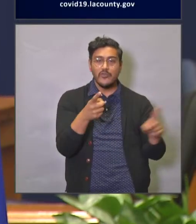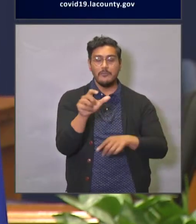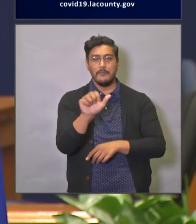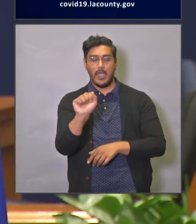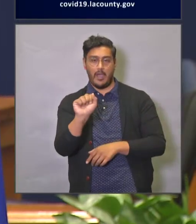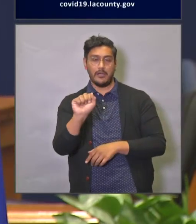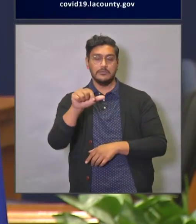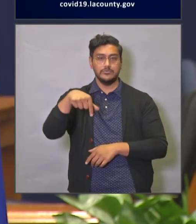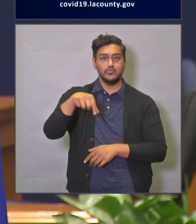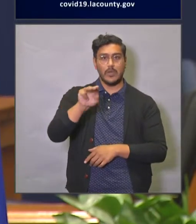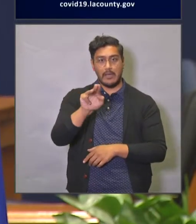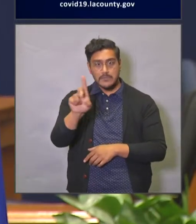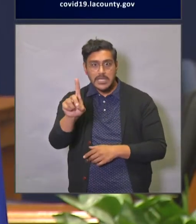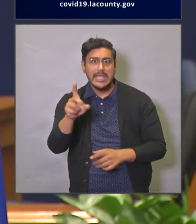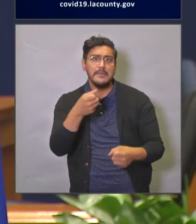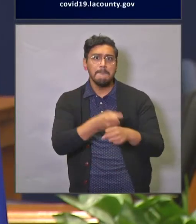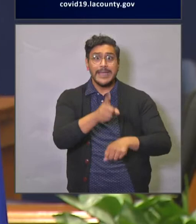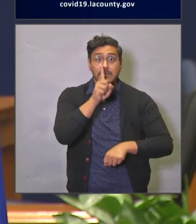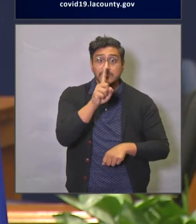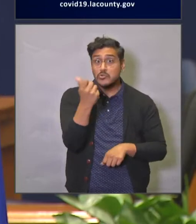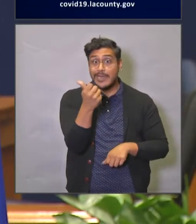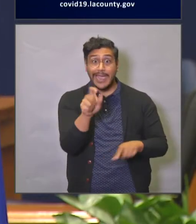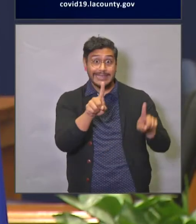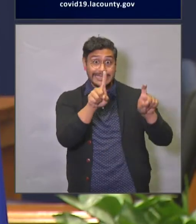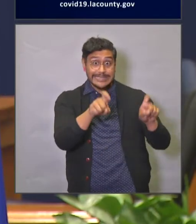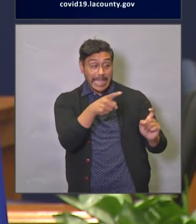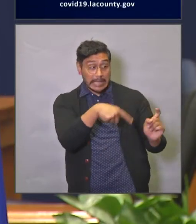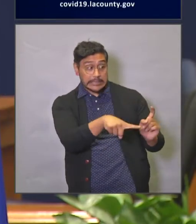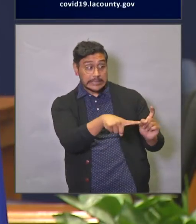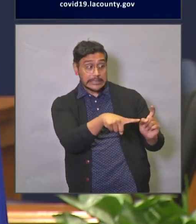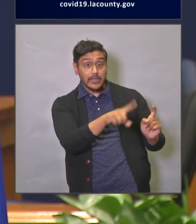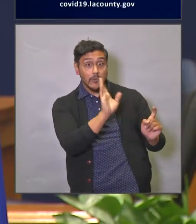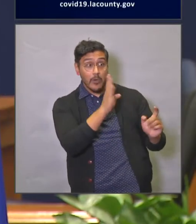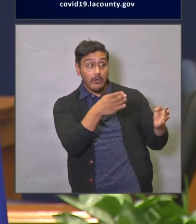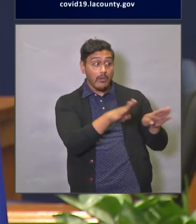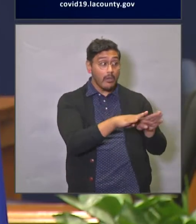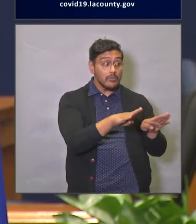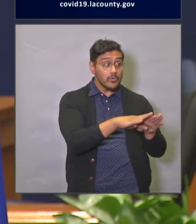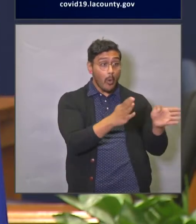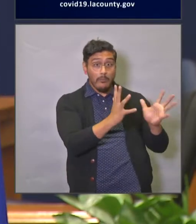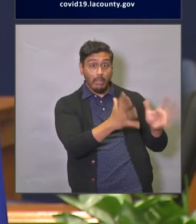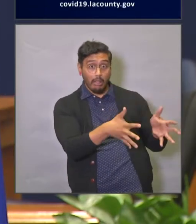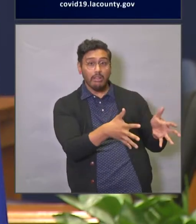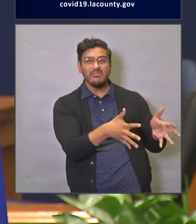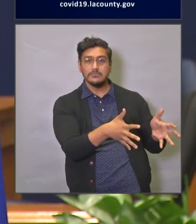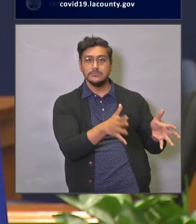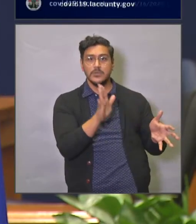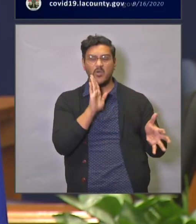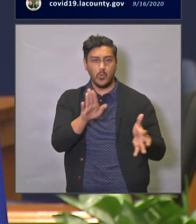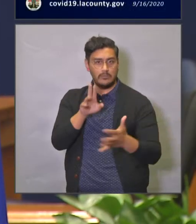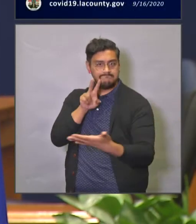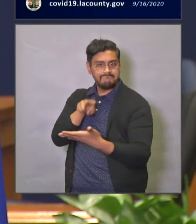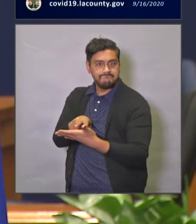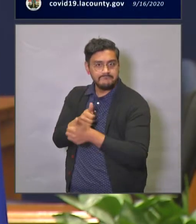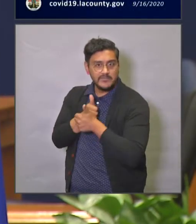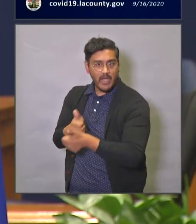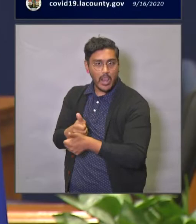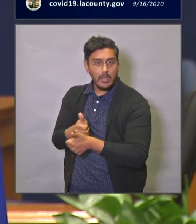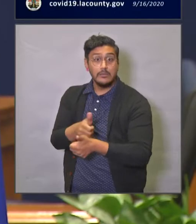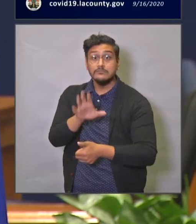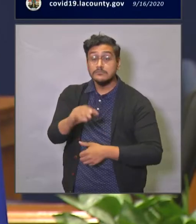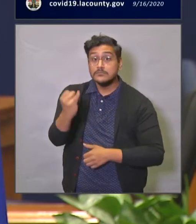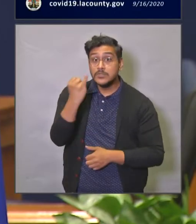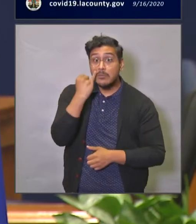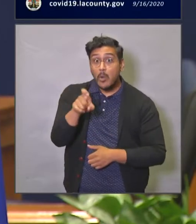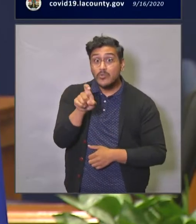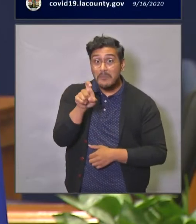inform our decisions as to whether or not any given testing site will be open or closed. In cases where we do need to close testing sites,